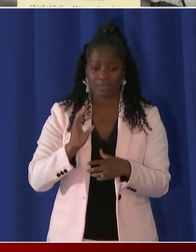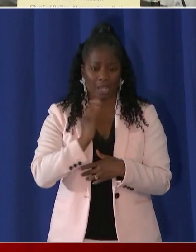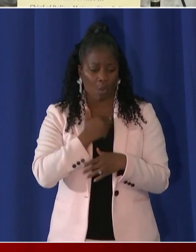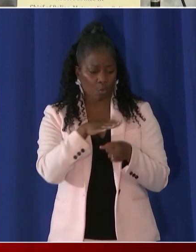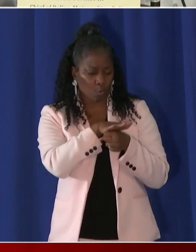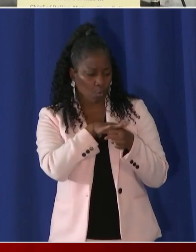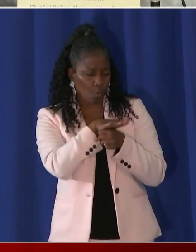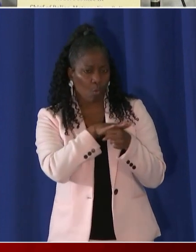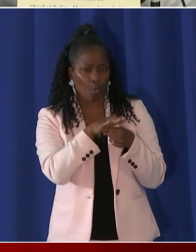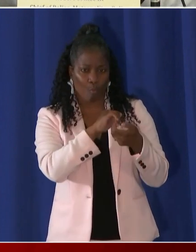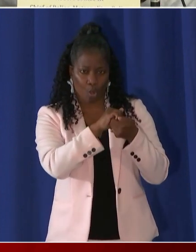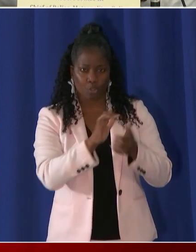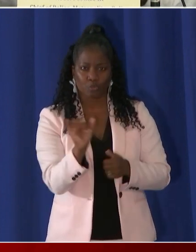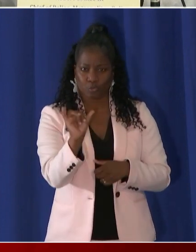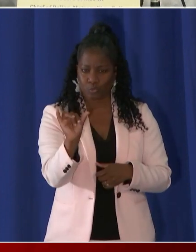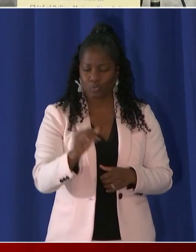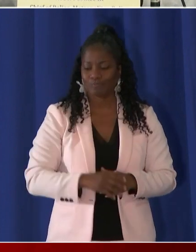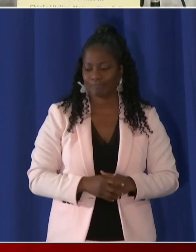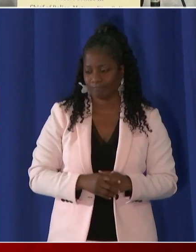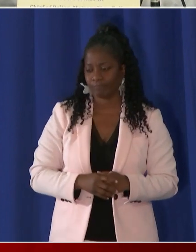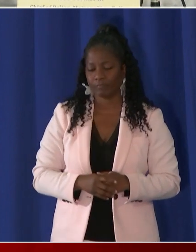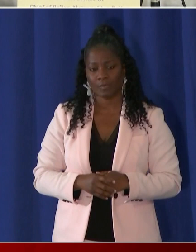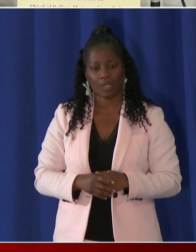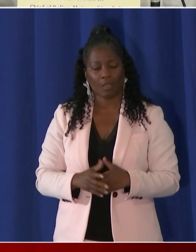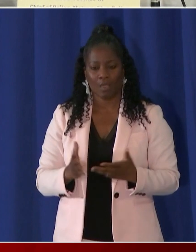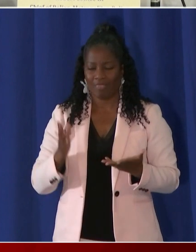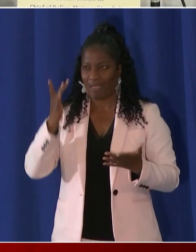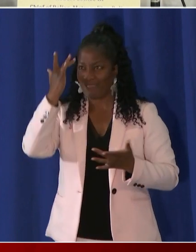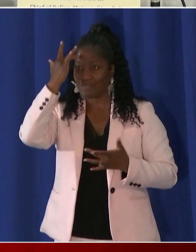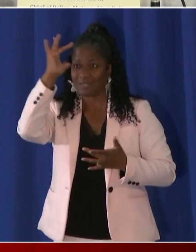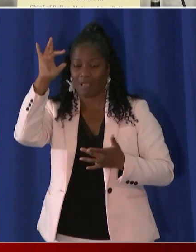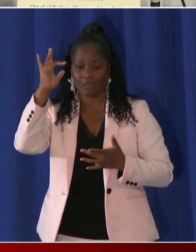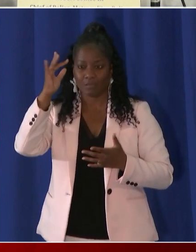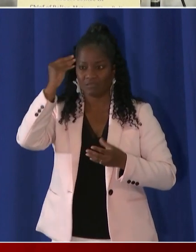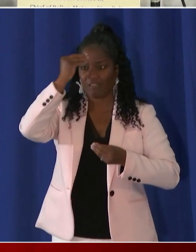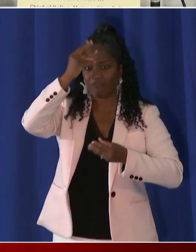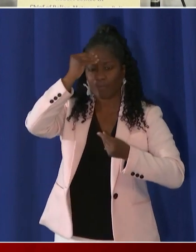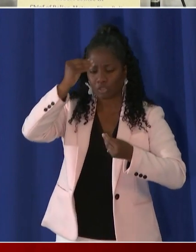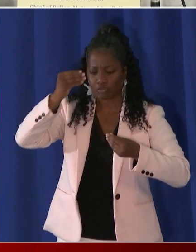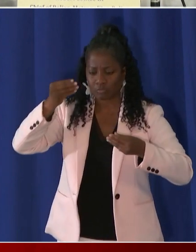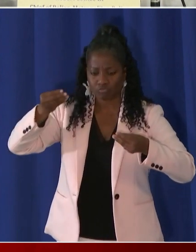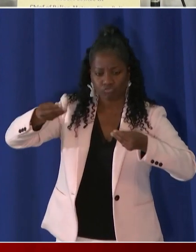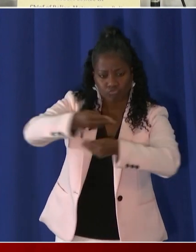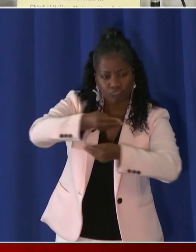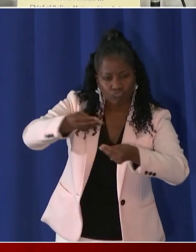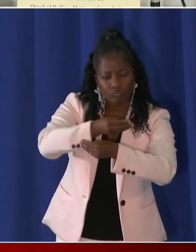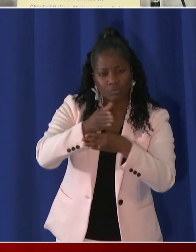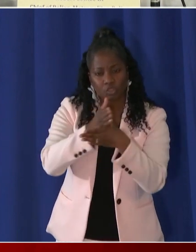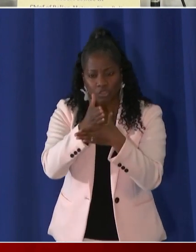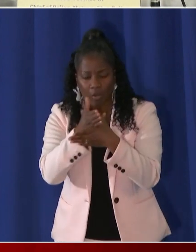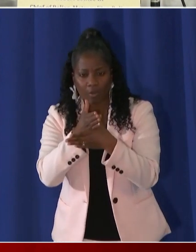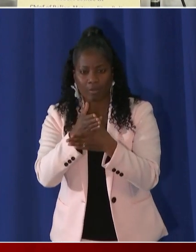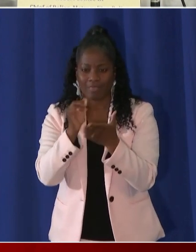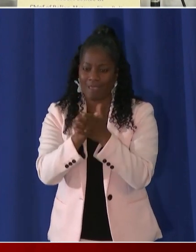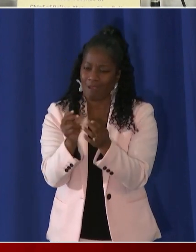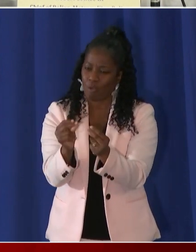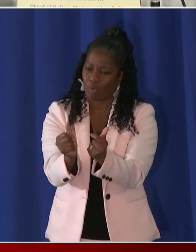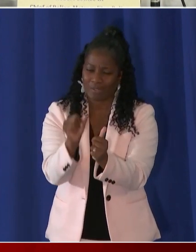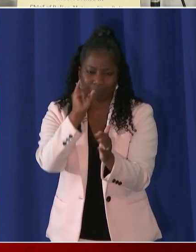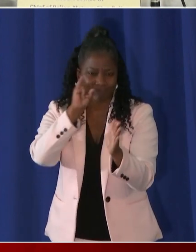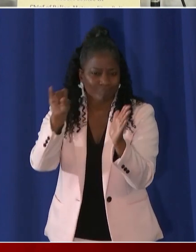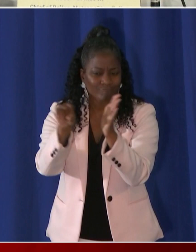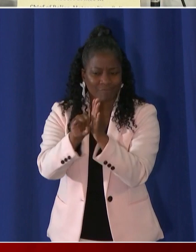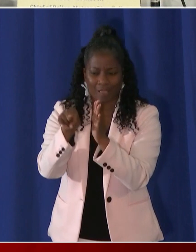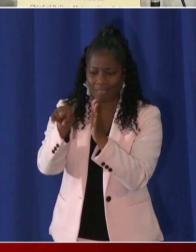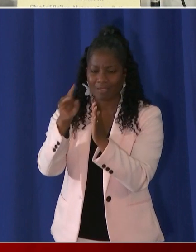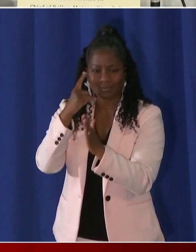as our local partners. The intelligence sharing that took place also enabled us to quickly identify the shooter,